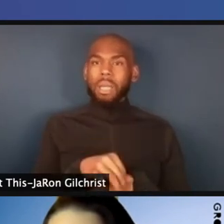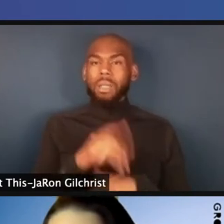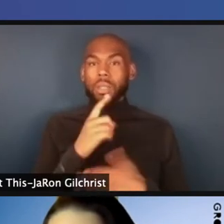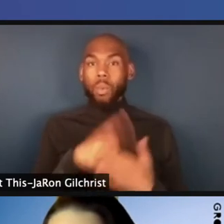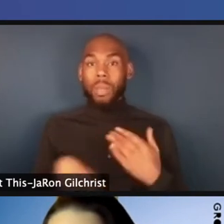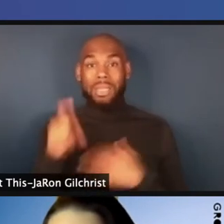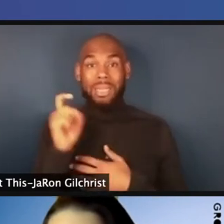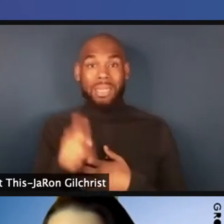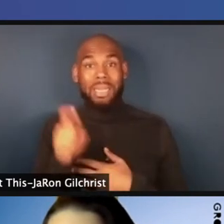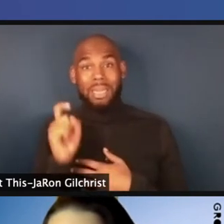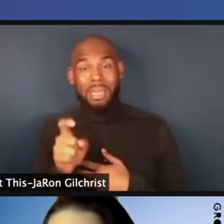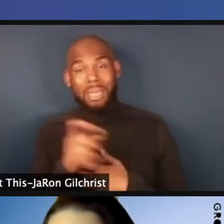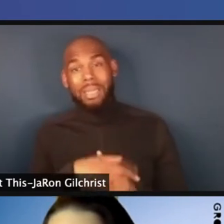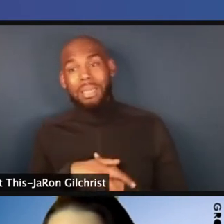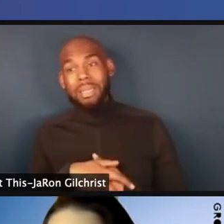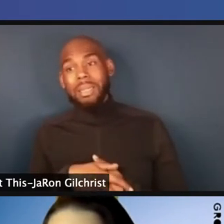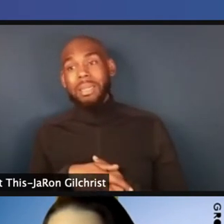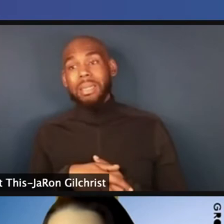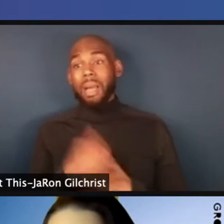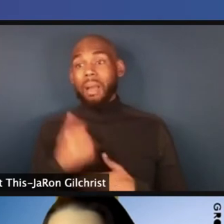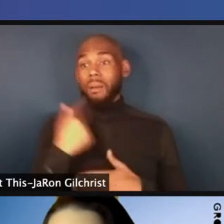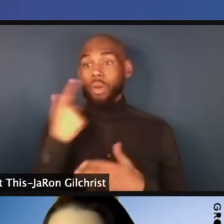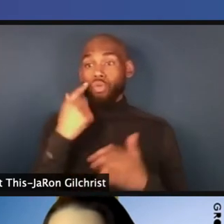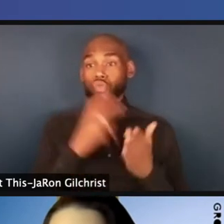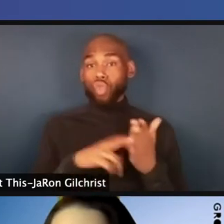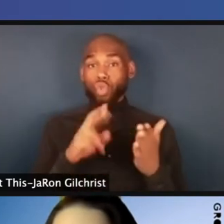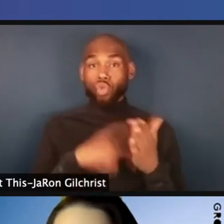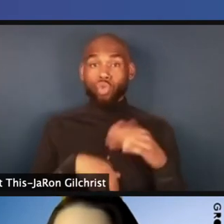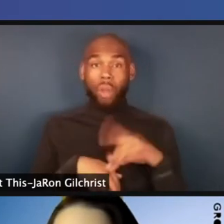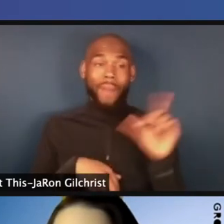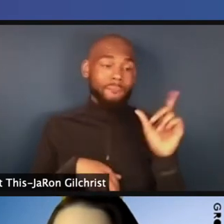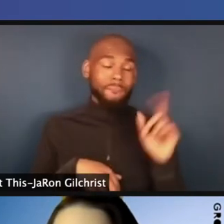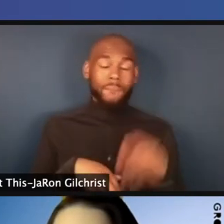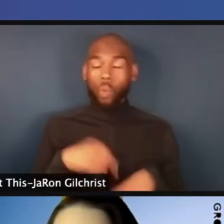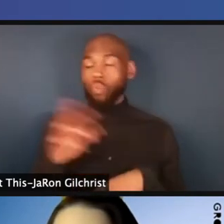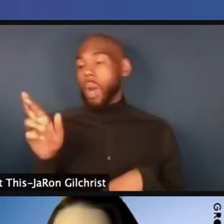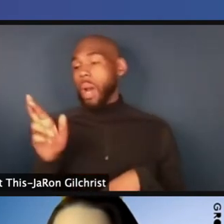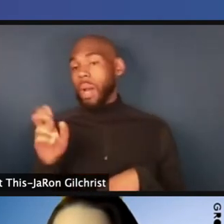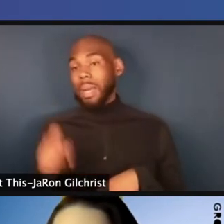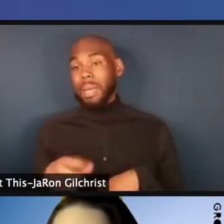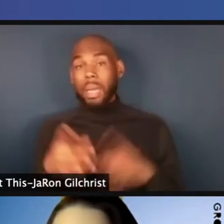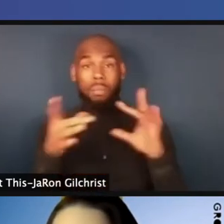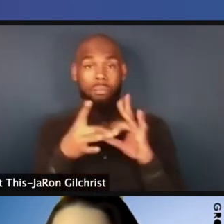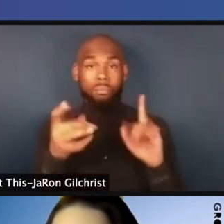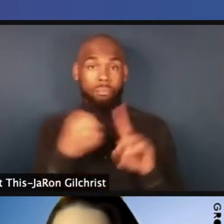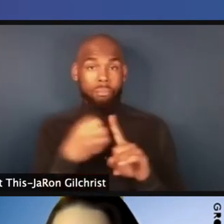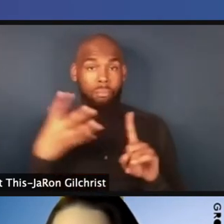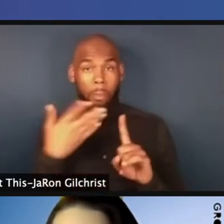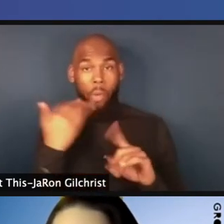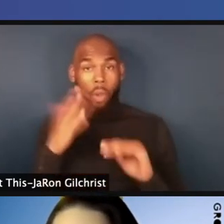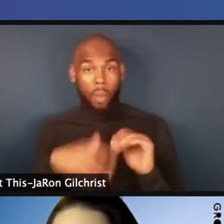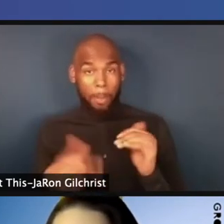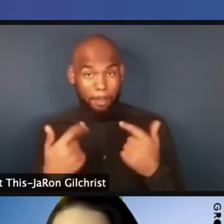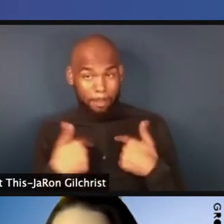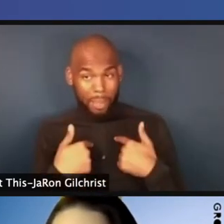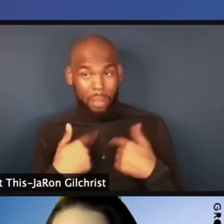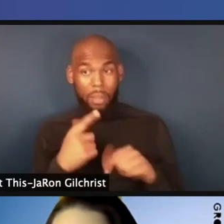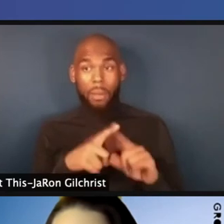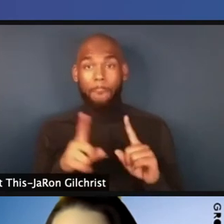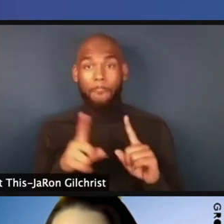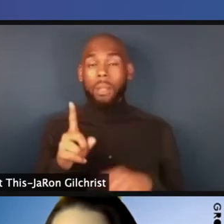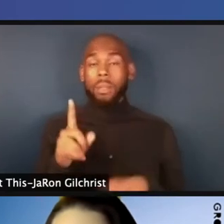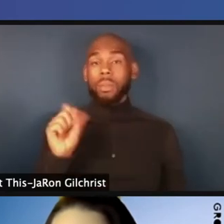mean, there's researchers left and right who will, you know, who can tell you this a lot better than I can sitting here, that, you know,